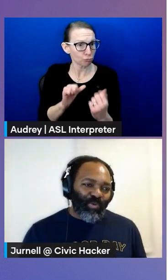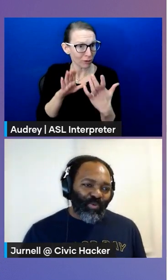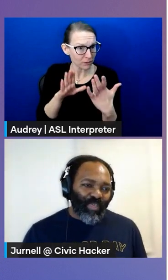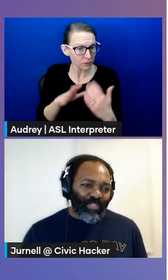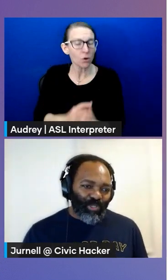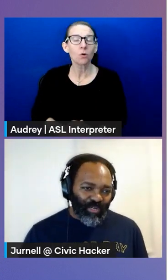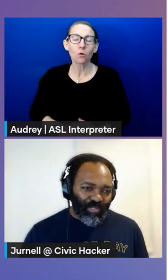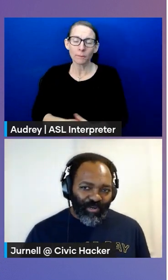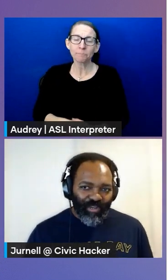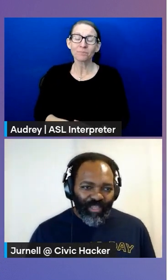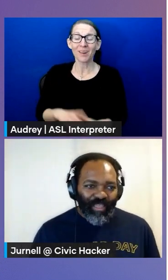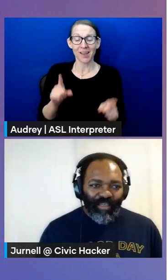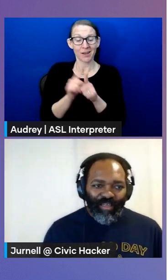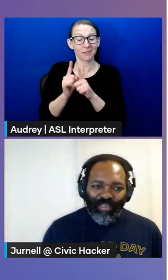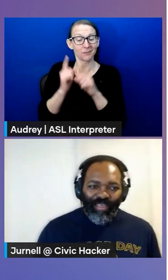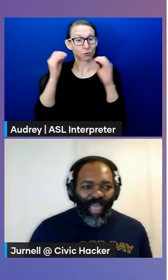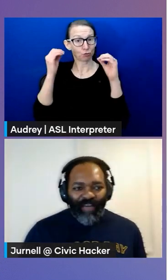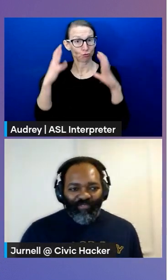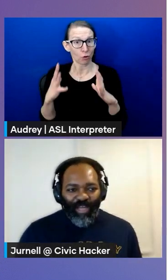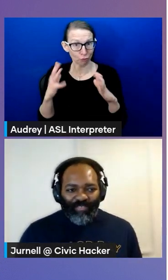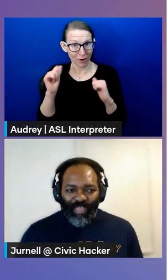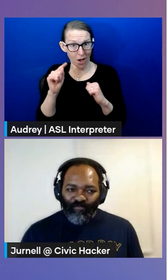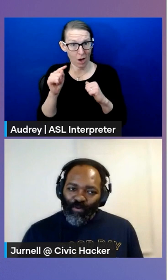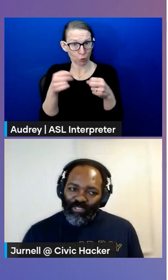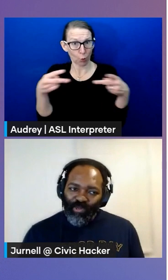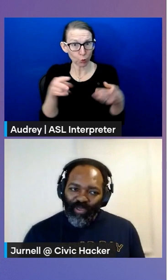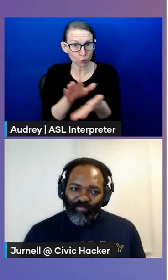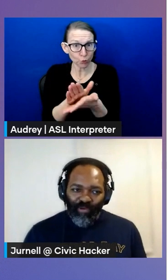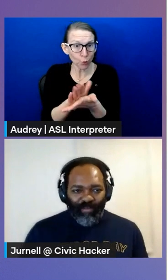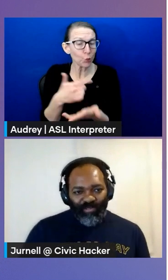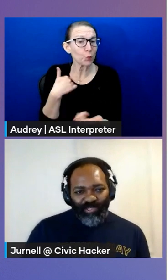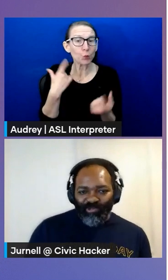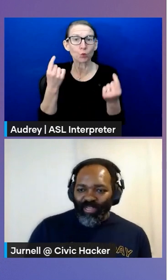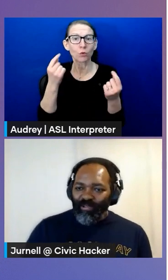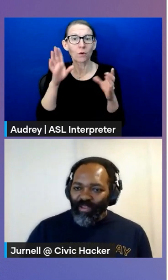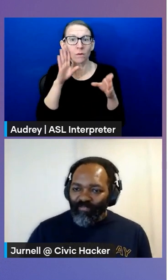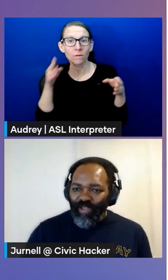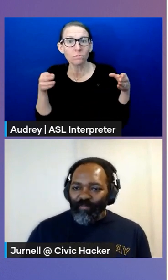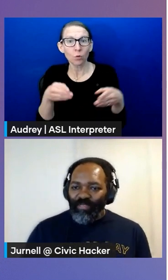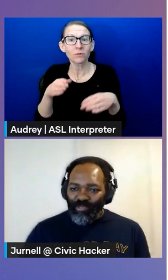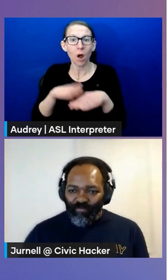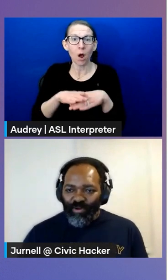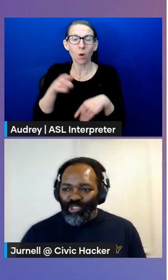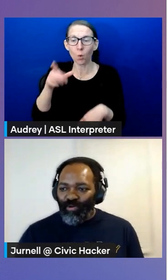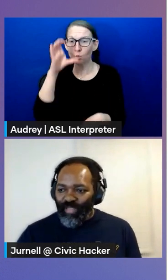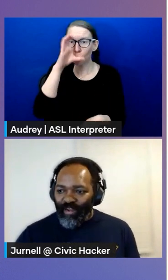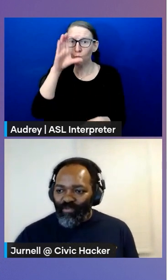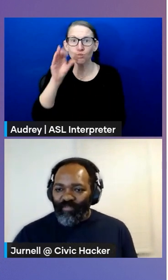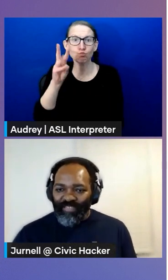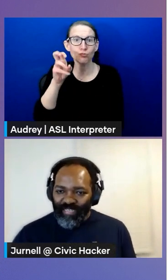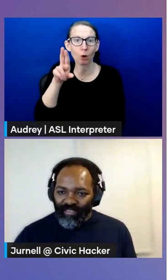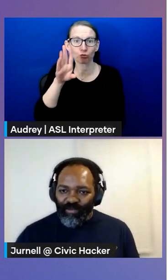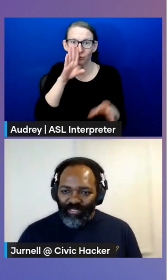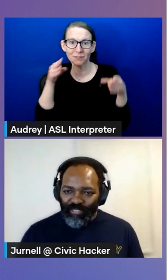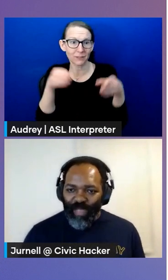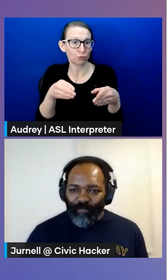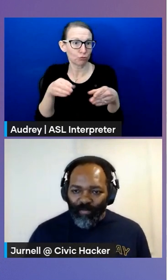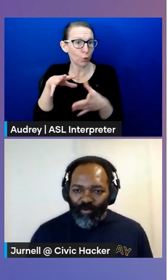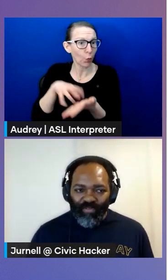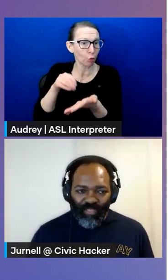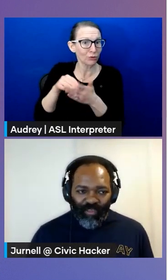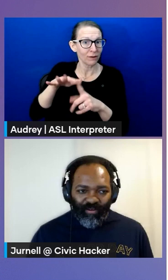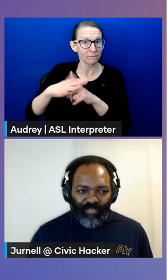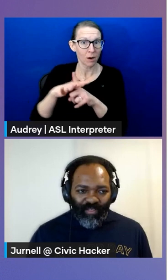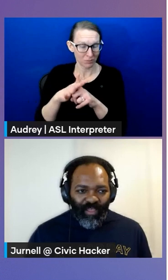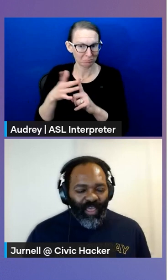code school instructor, I've tried to focus on browser-centric learning environments. So I'm pretty sure a lot of you have seen those things pop